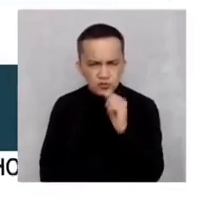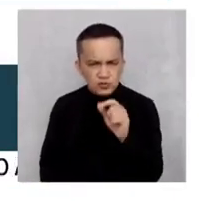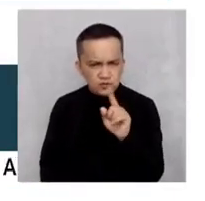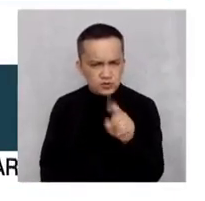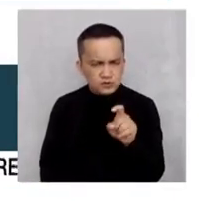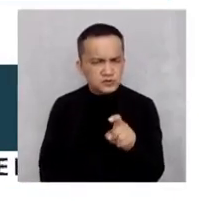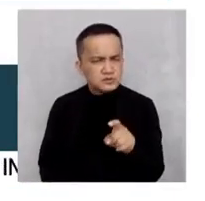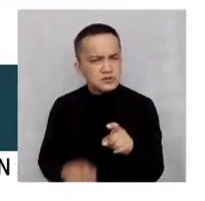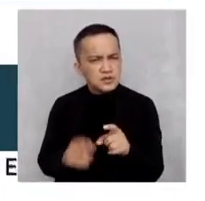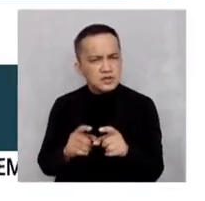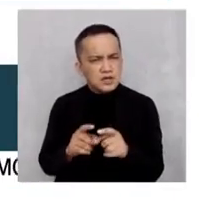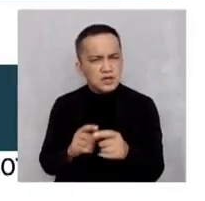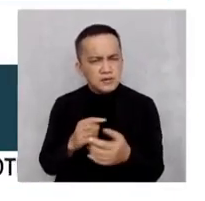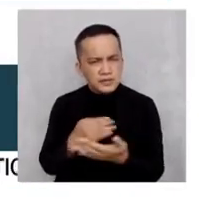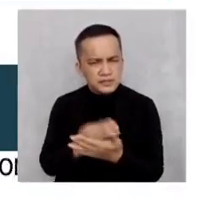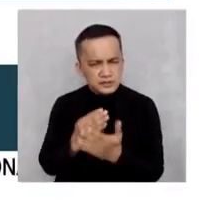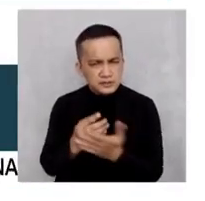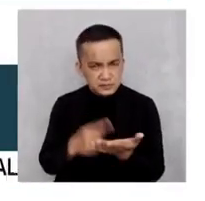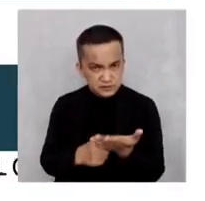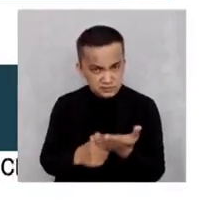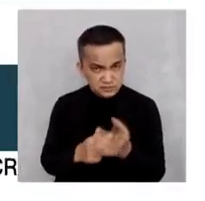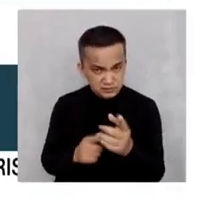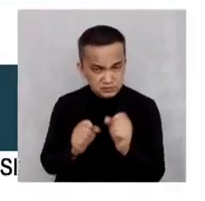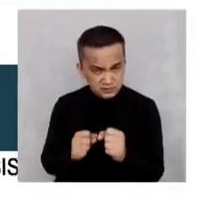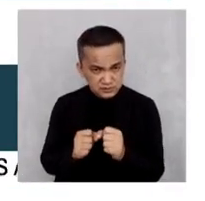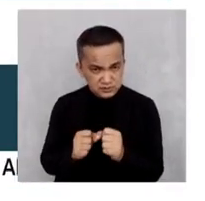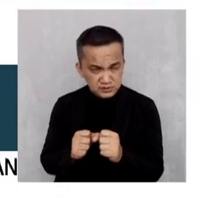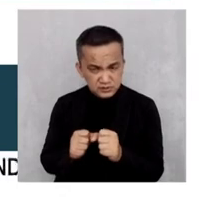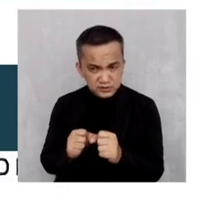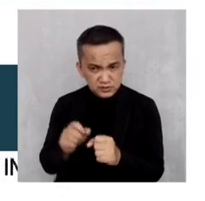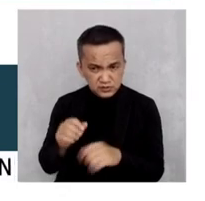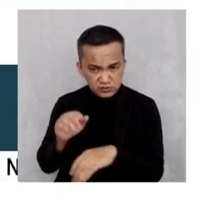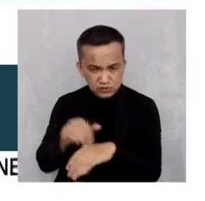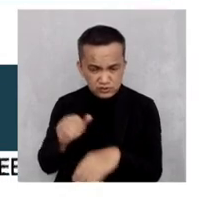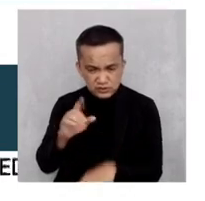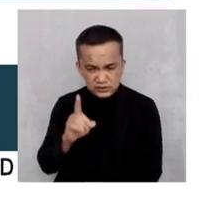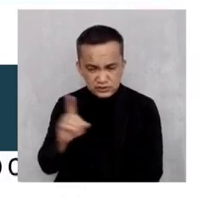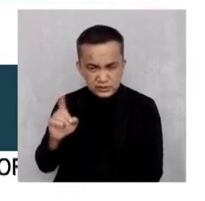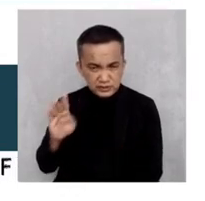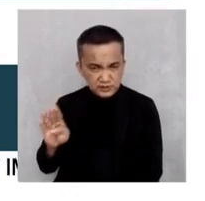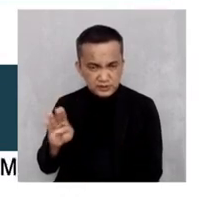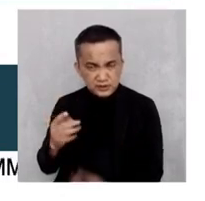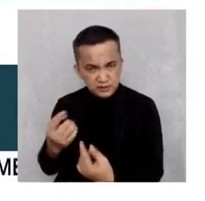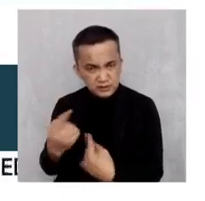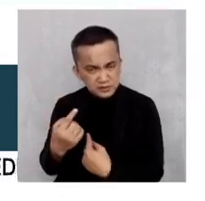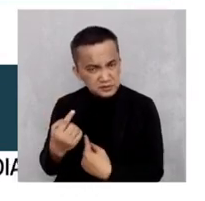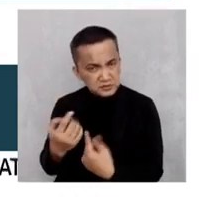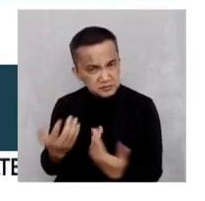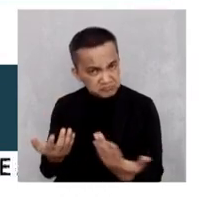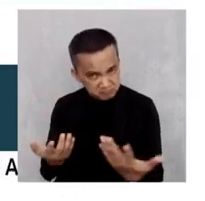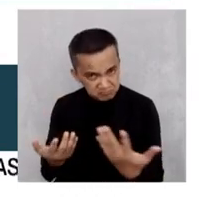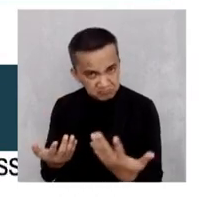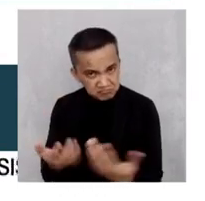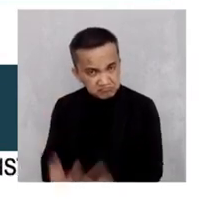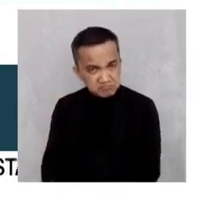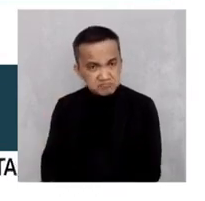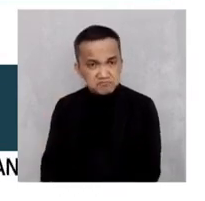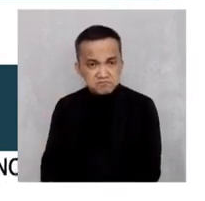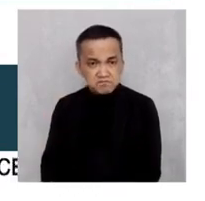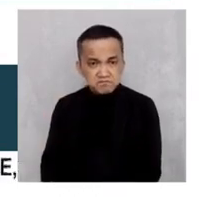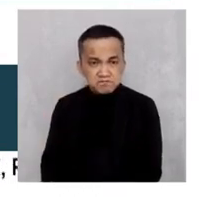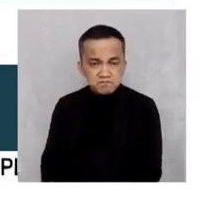deliberation, Senator, will you be able to call in the DDB, for example, to answer some of your questions?